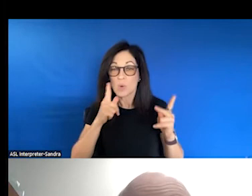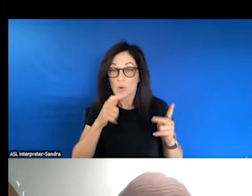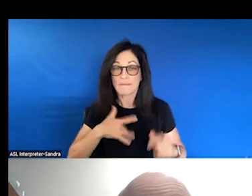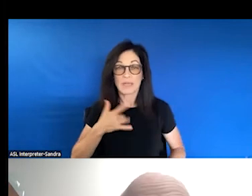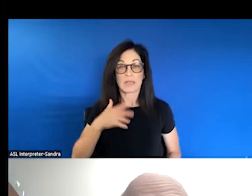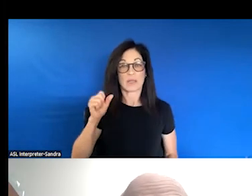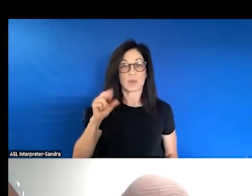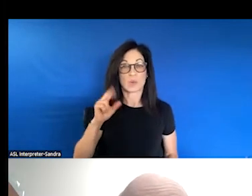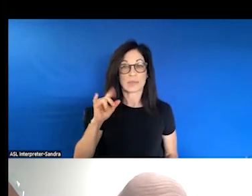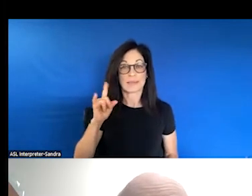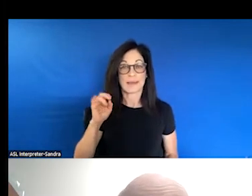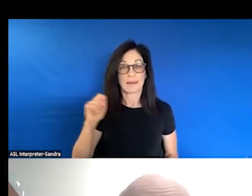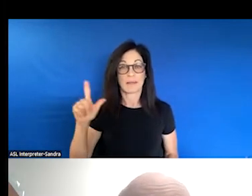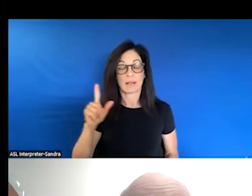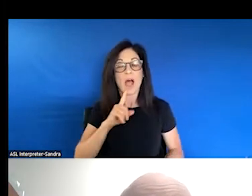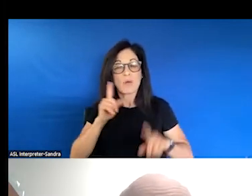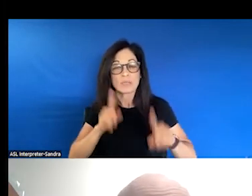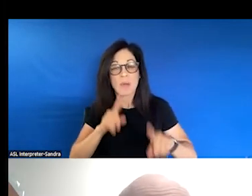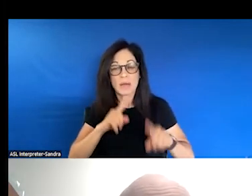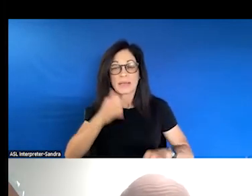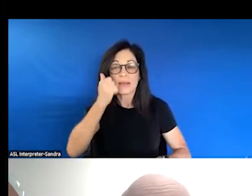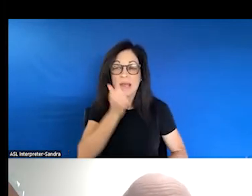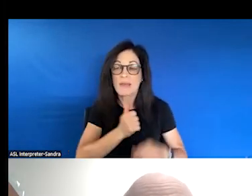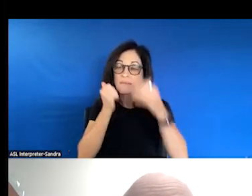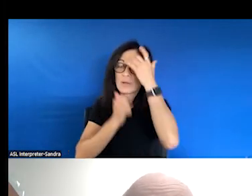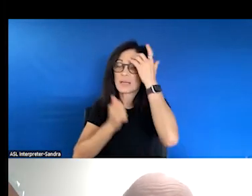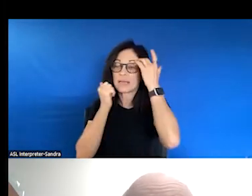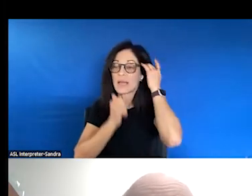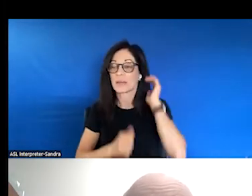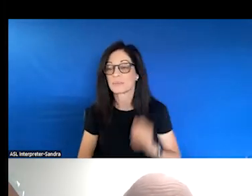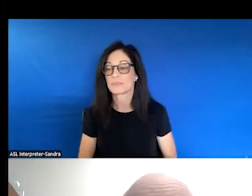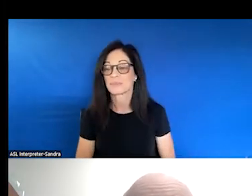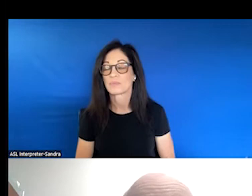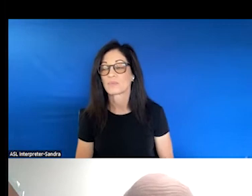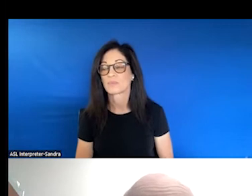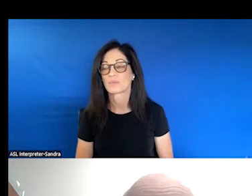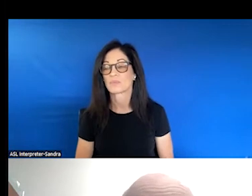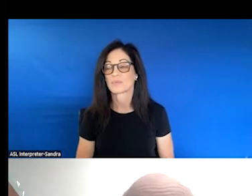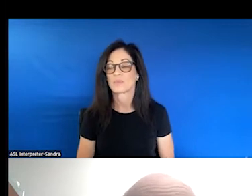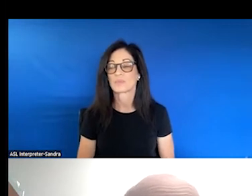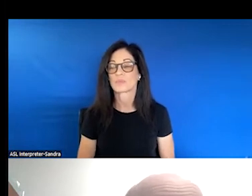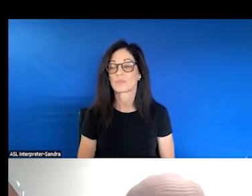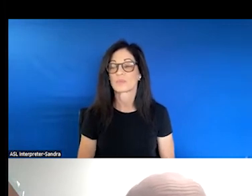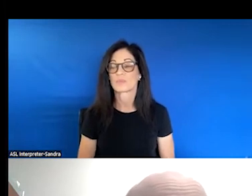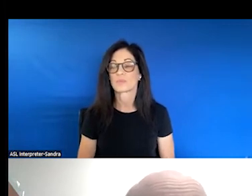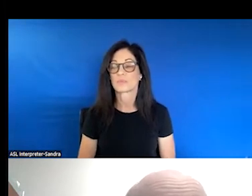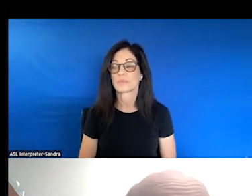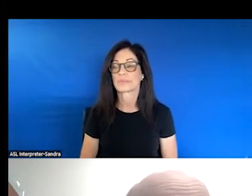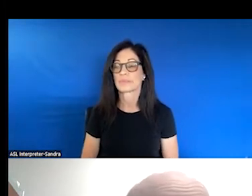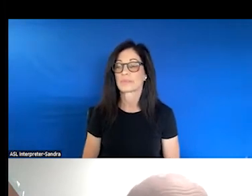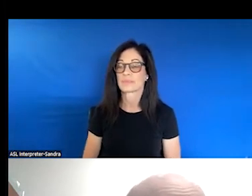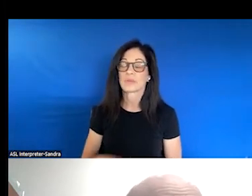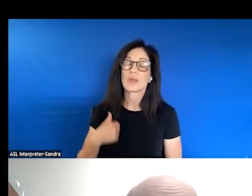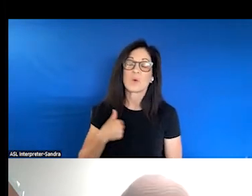responded to each and every day. So we have already accomplished